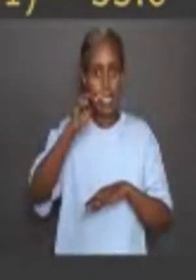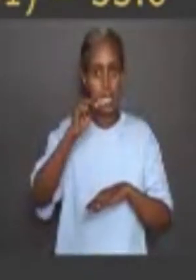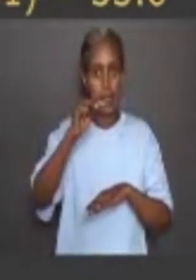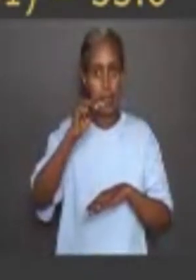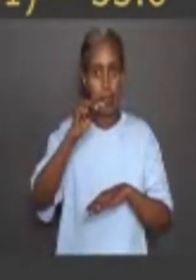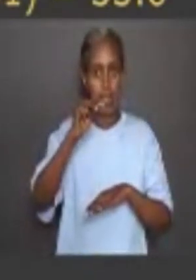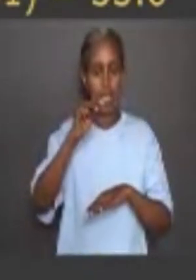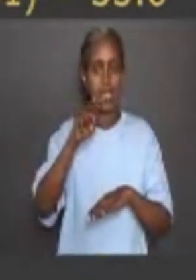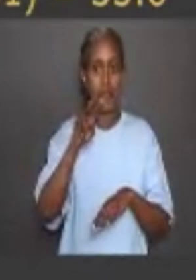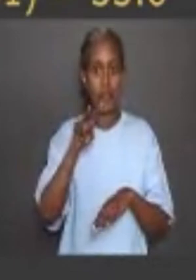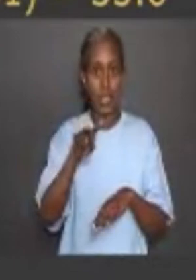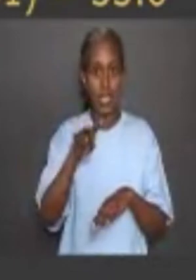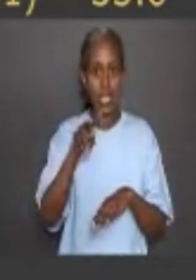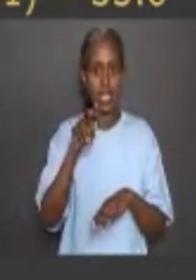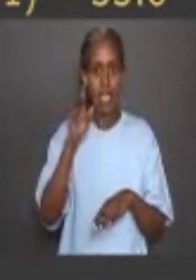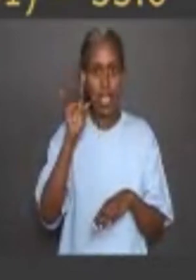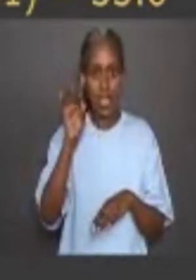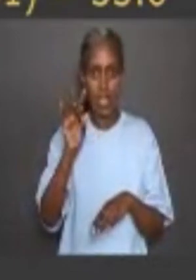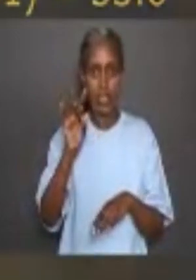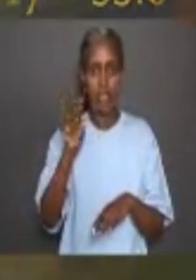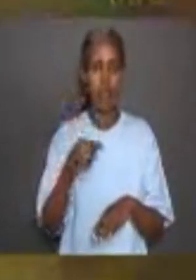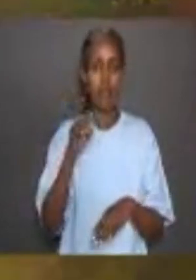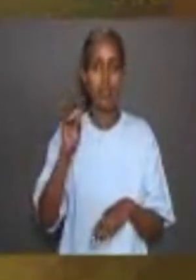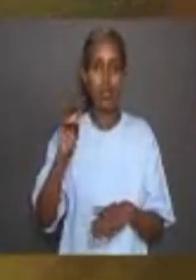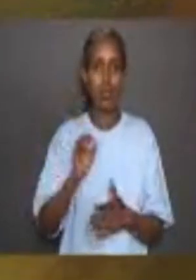the vertex 8, 0.